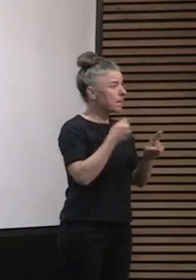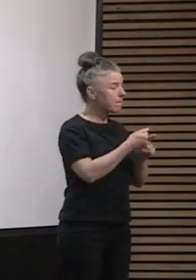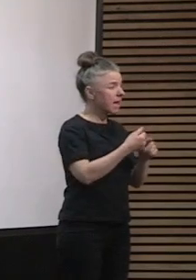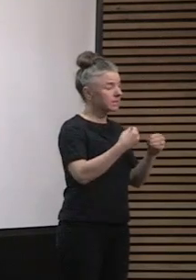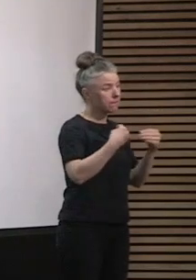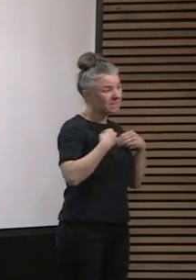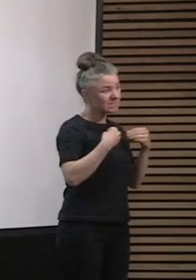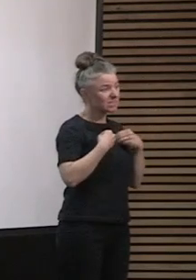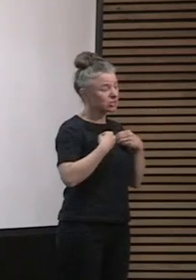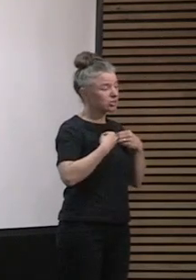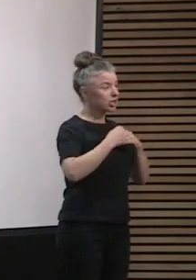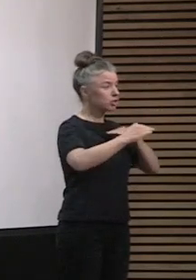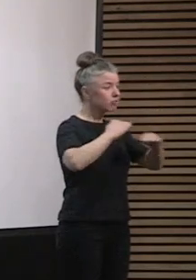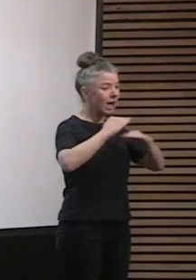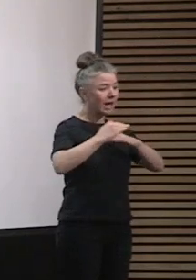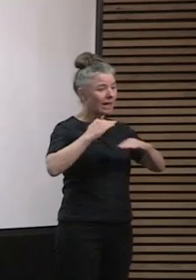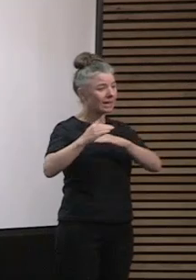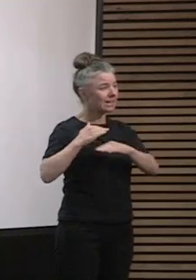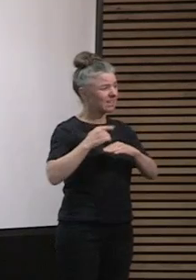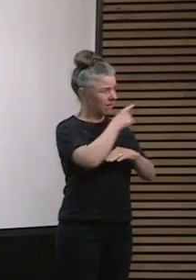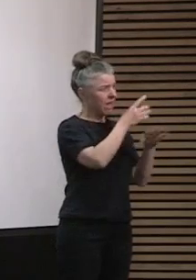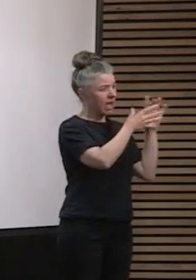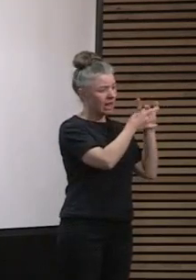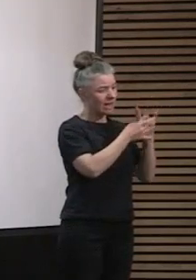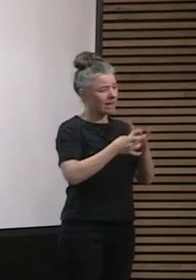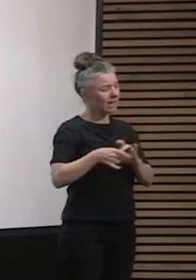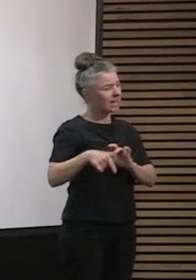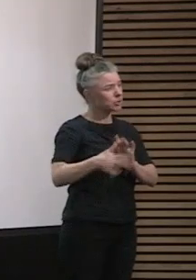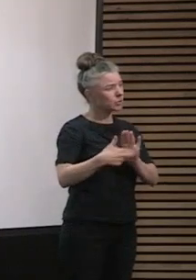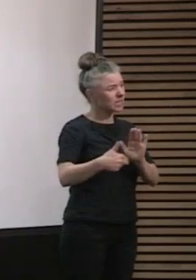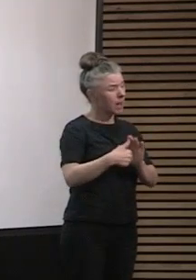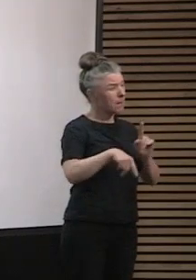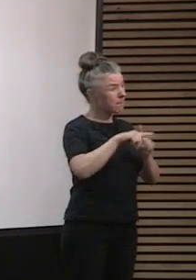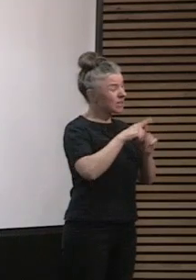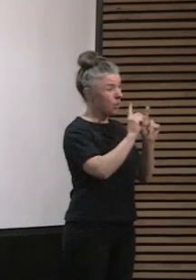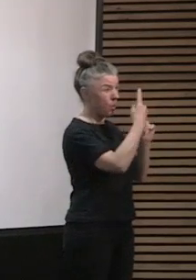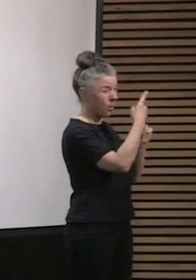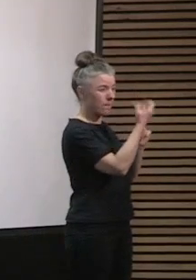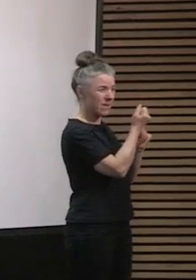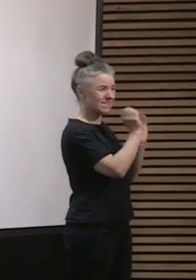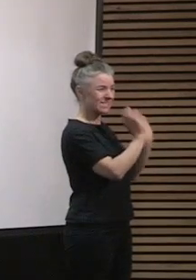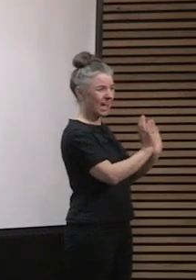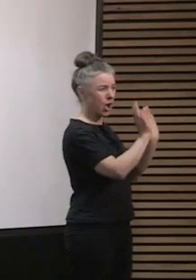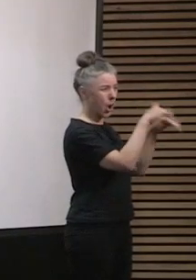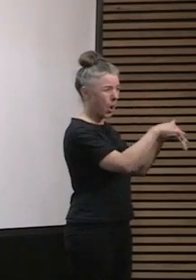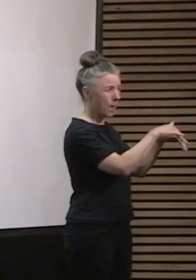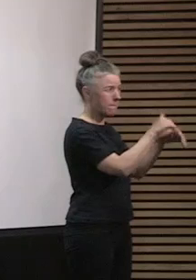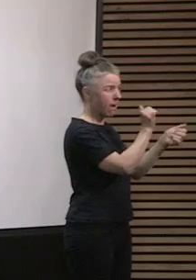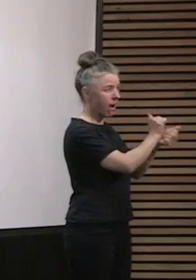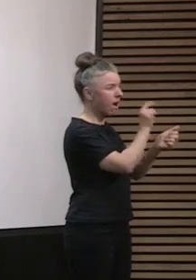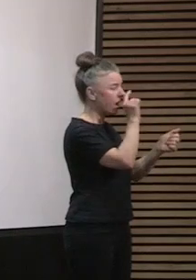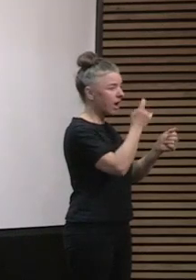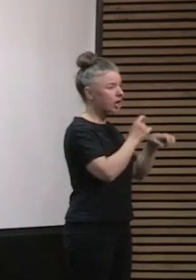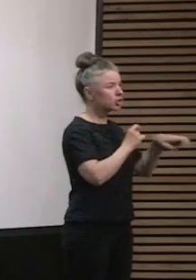trade activity being connected throughout New Zealand, but also the fact that we're asking Aucklanders to stay home and the impact that will have on